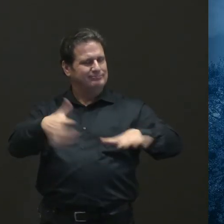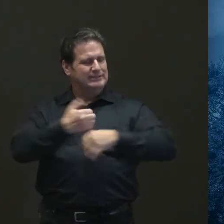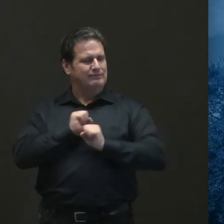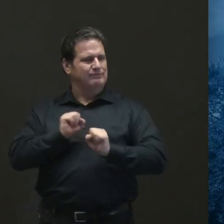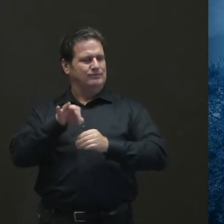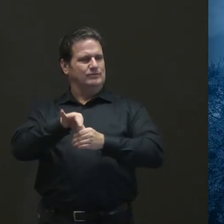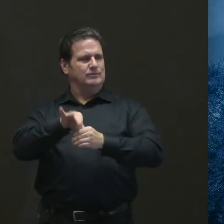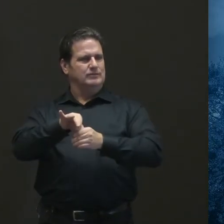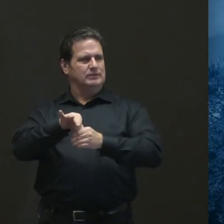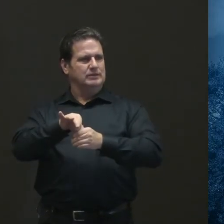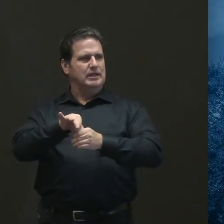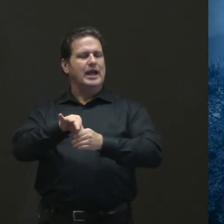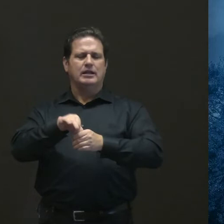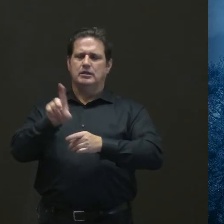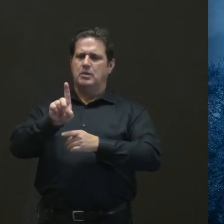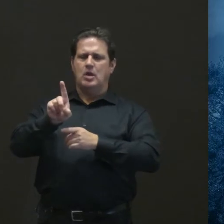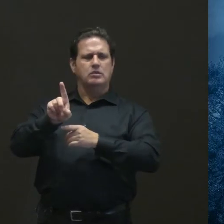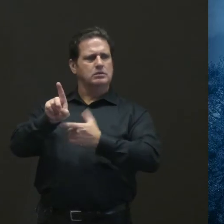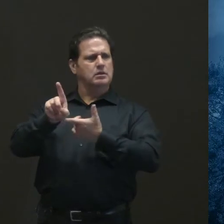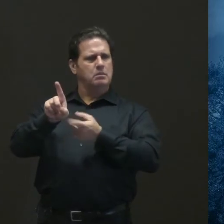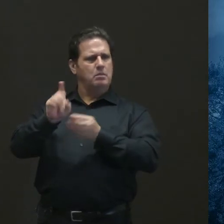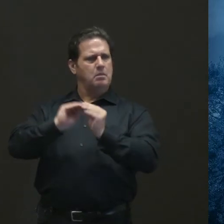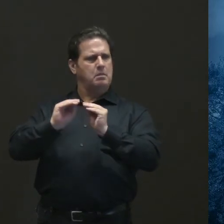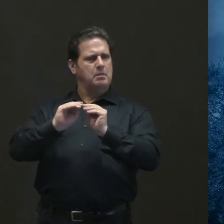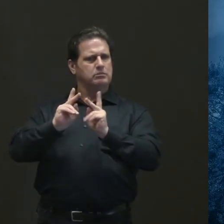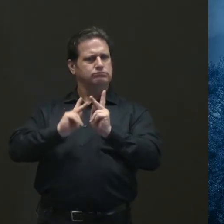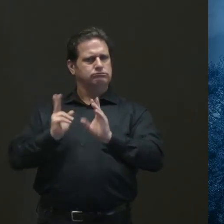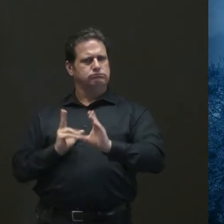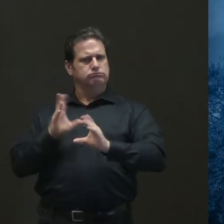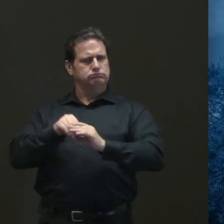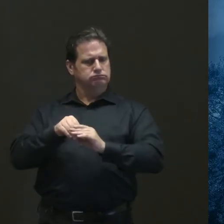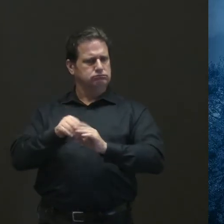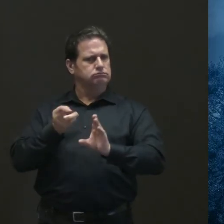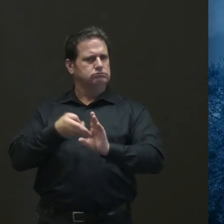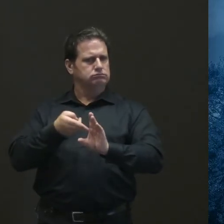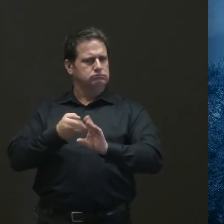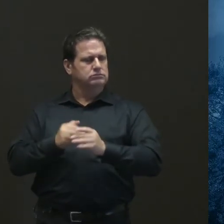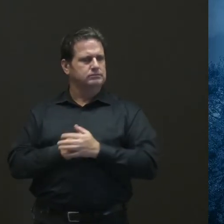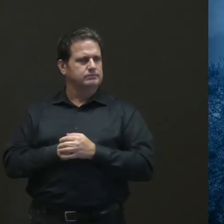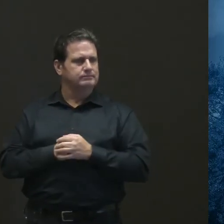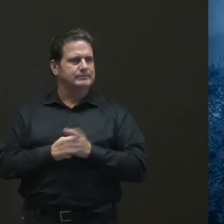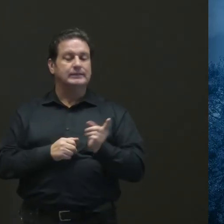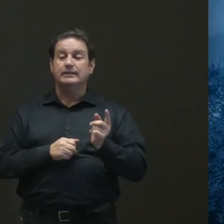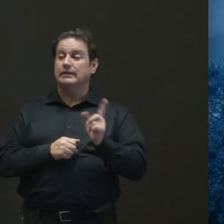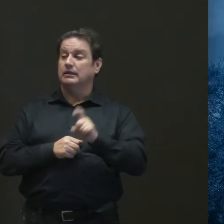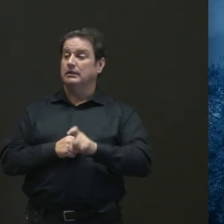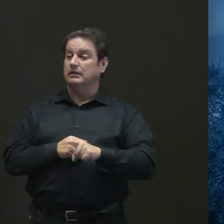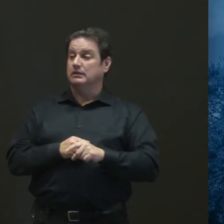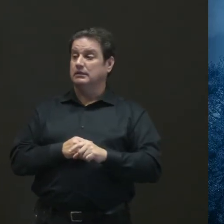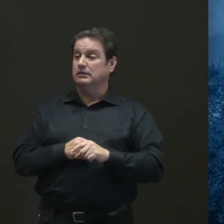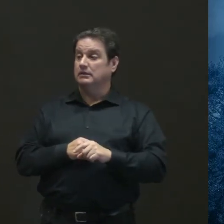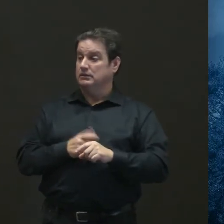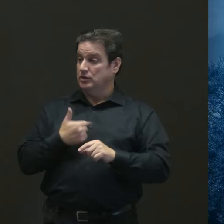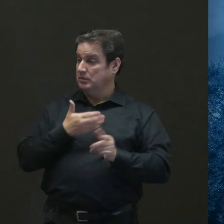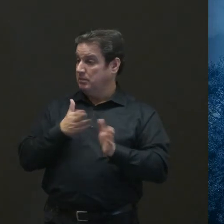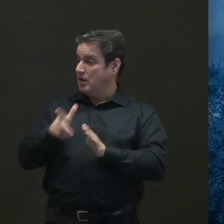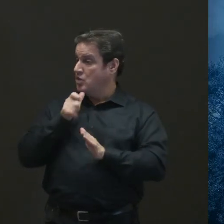of democracy, just having more people the access to vote. Just to follow up, can you say who you plan to vote